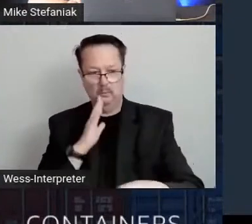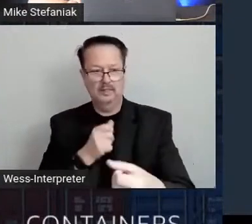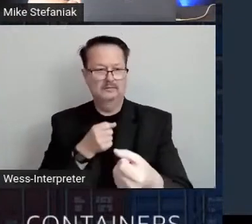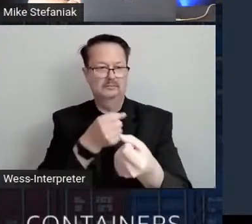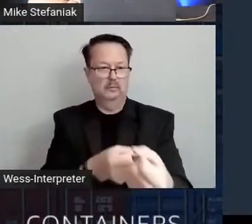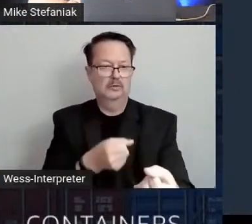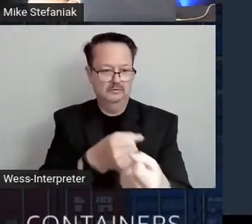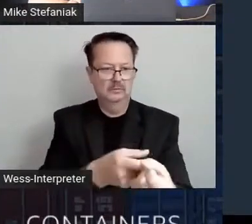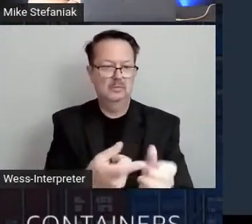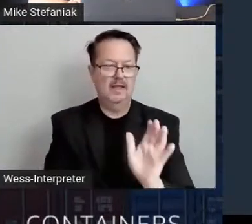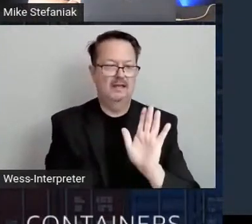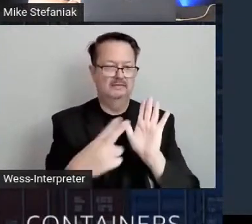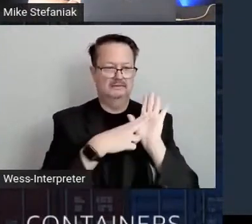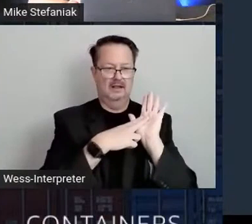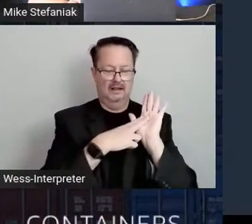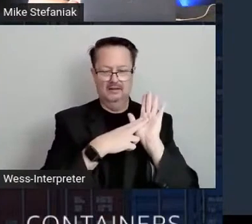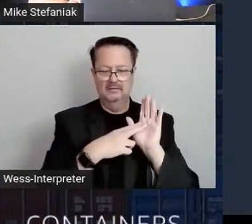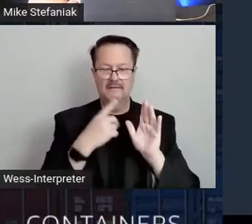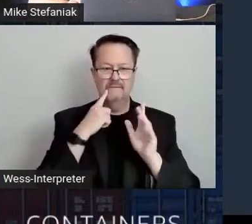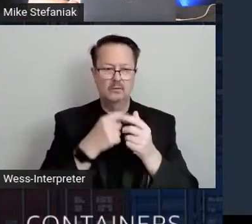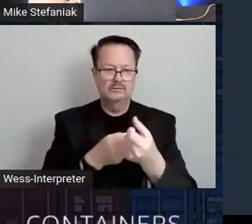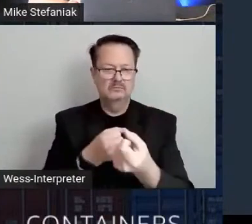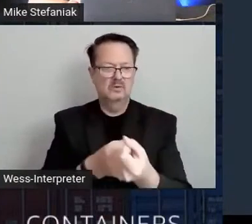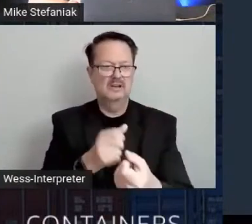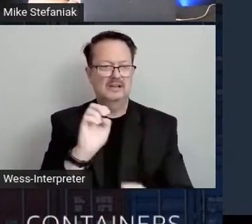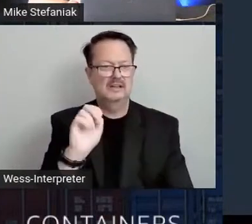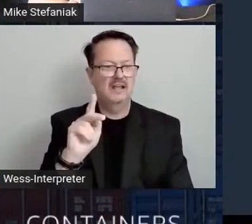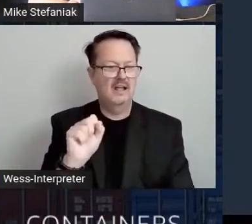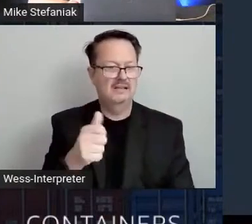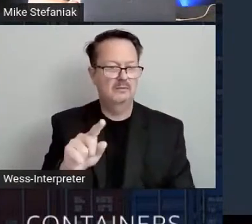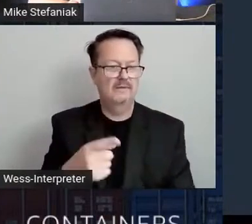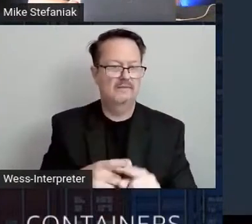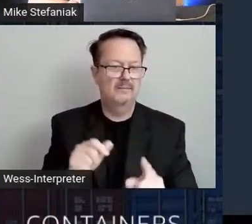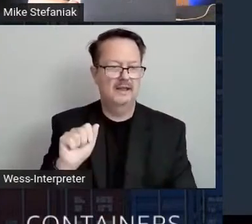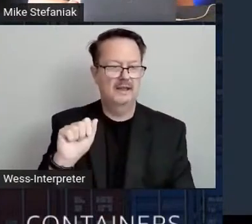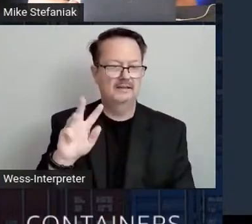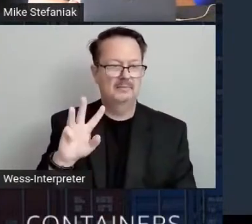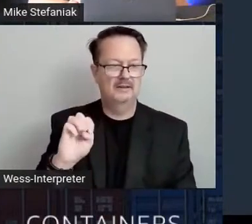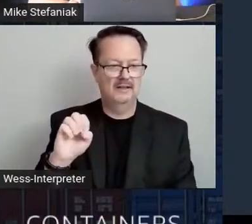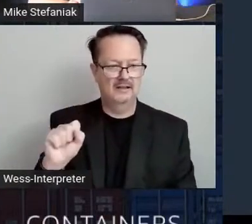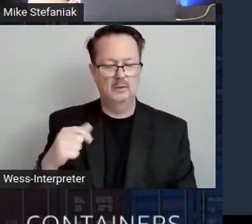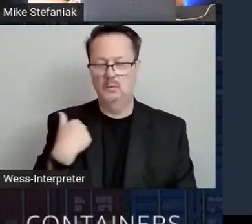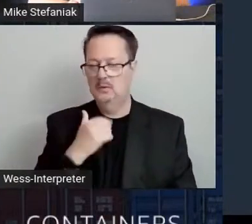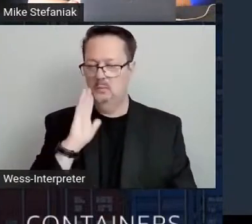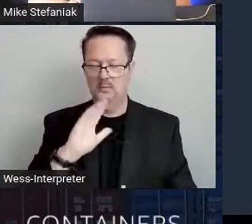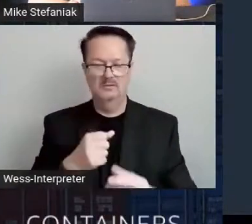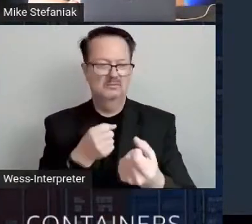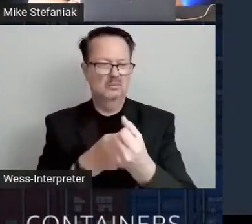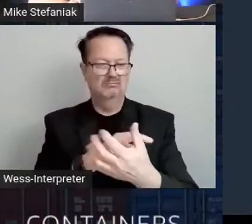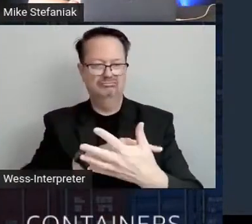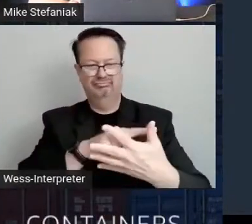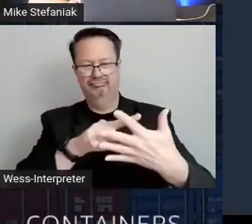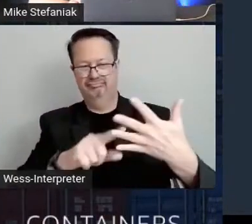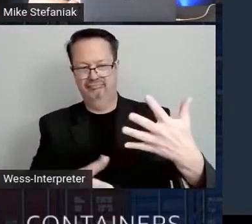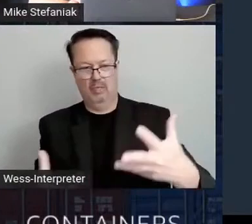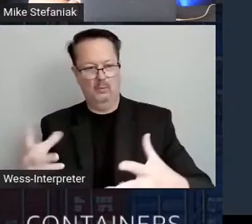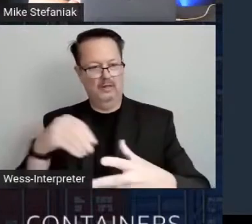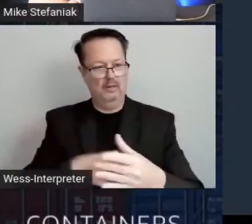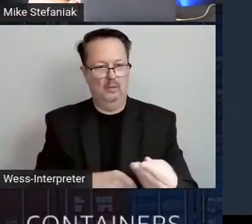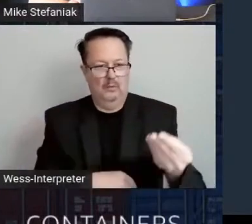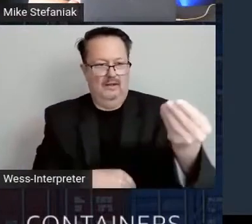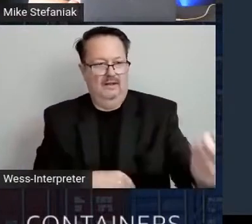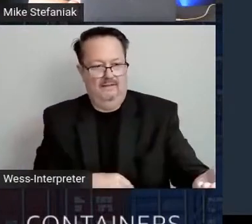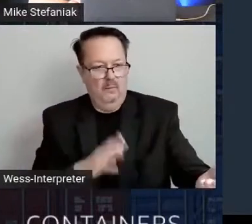for support for EKS Anywhere from AWS, and we will support all of the various components that we bundled into